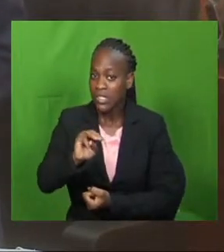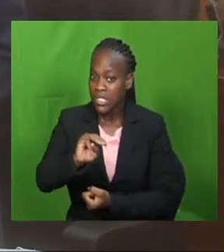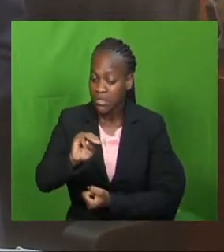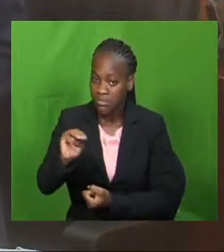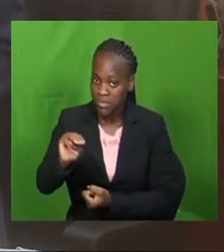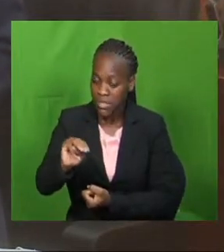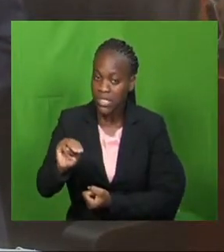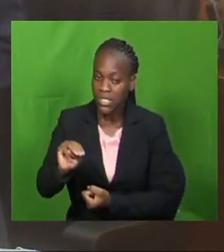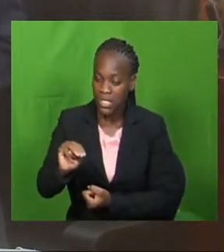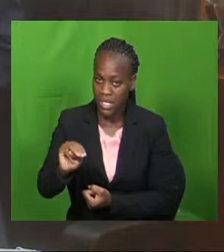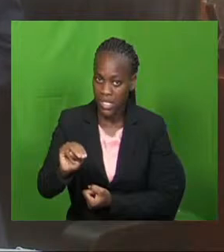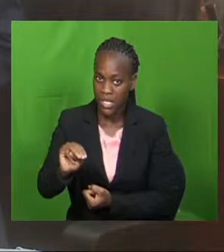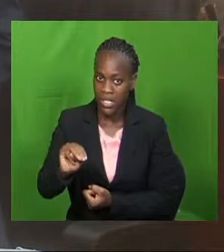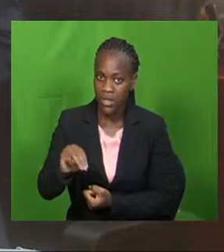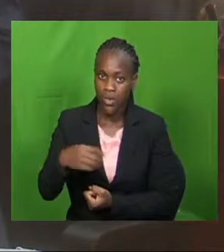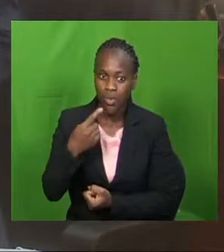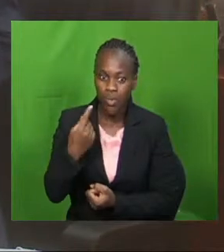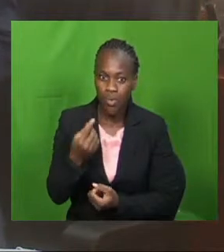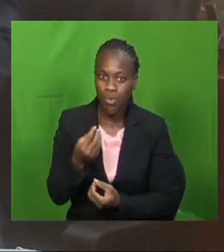live on less than